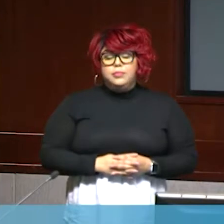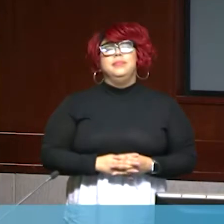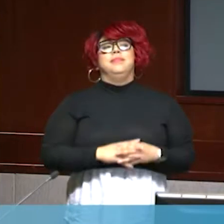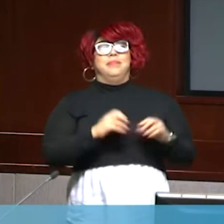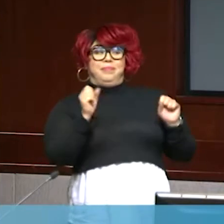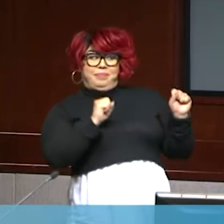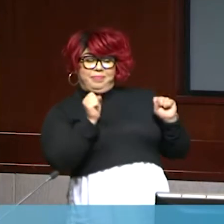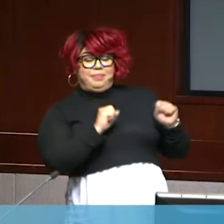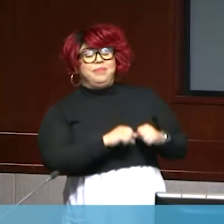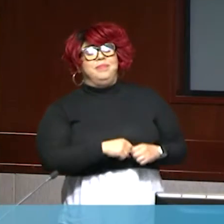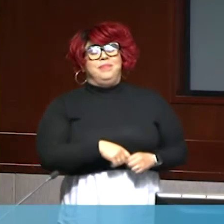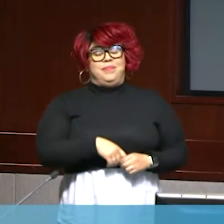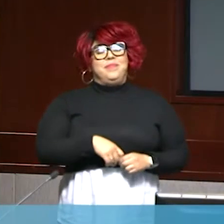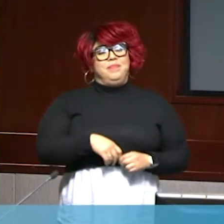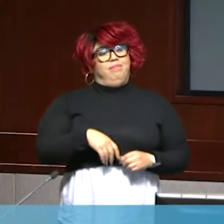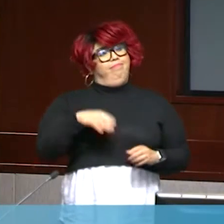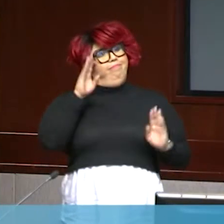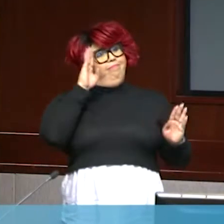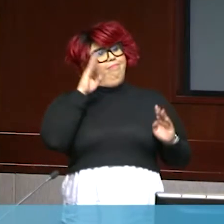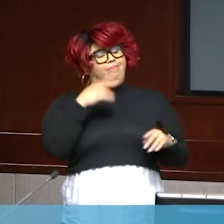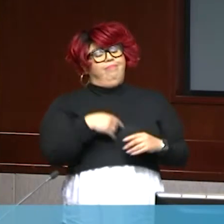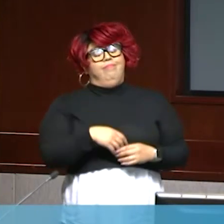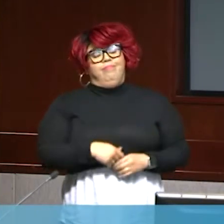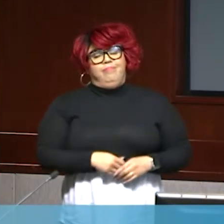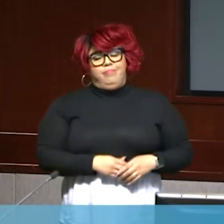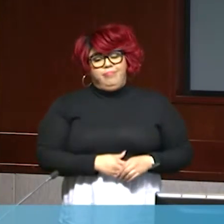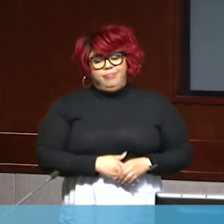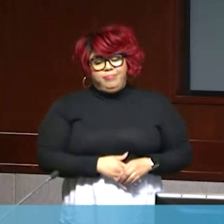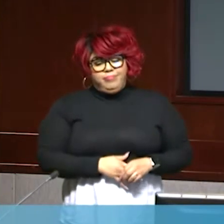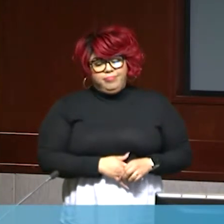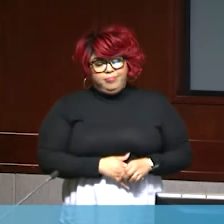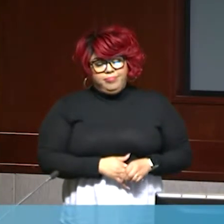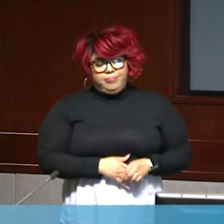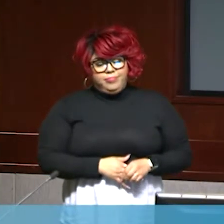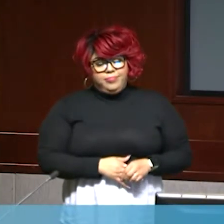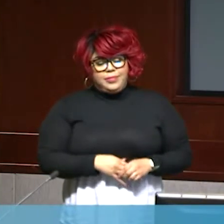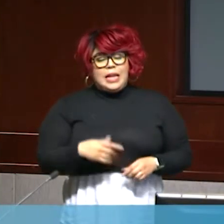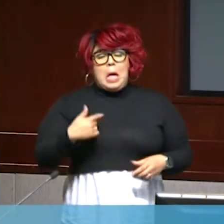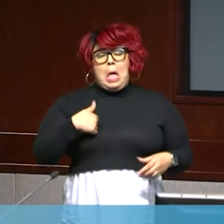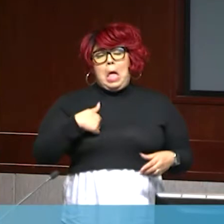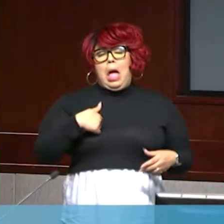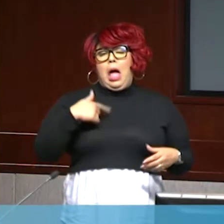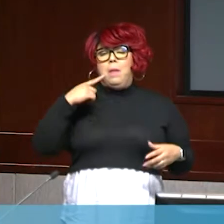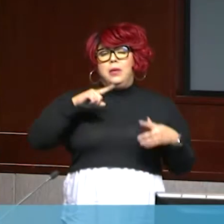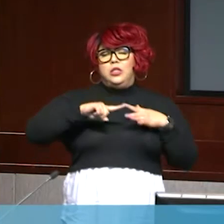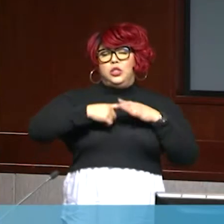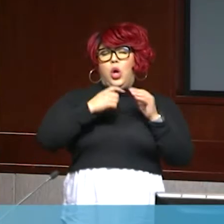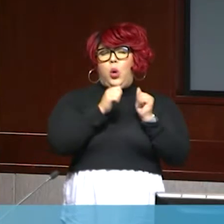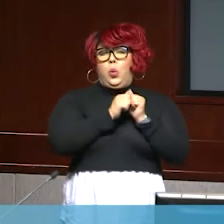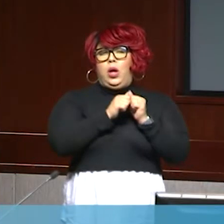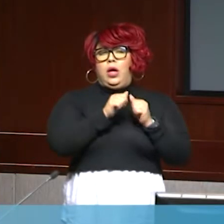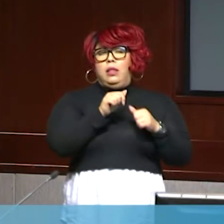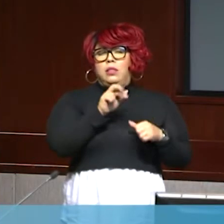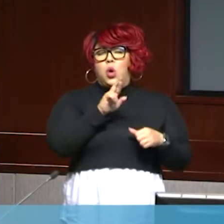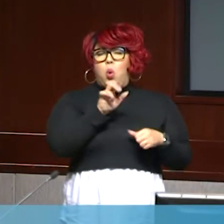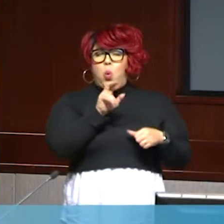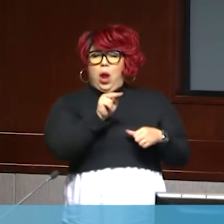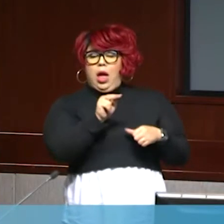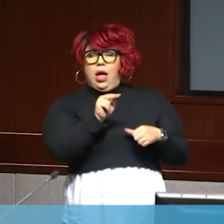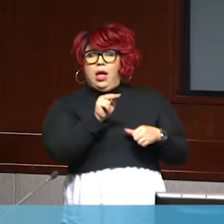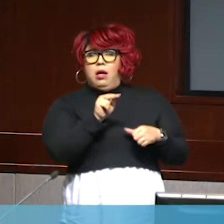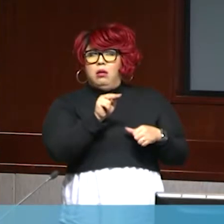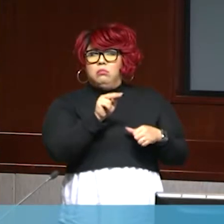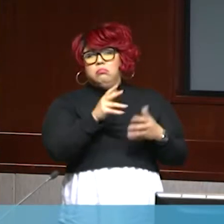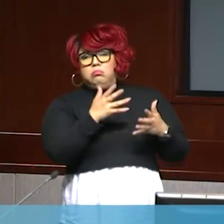Yes, hi, it's Eitan with Channel 17. I think I'll begin with Ryan. I think I'll have a follow-up for Ms.